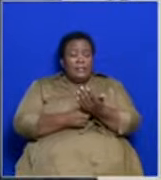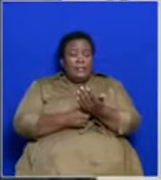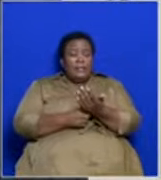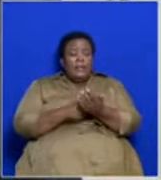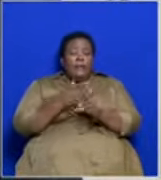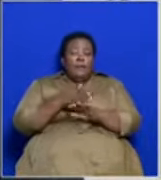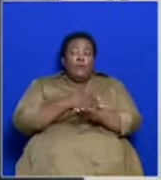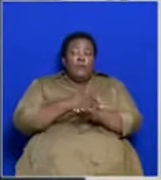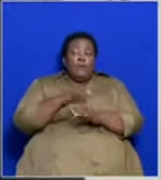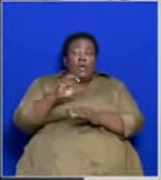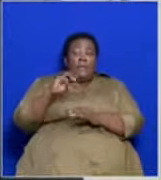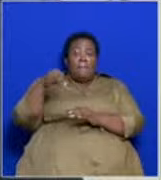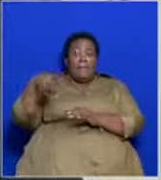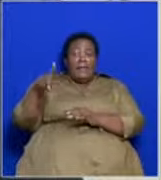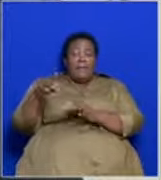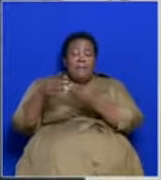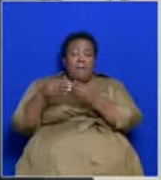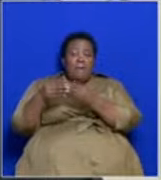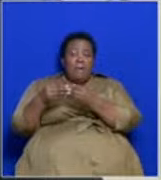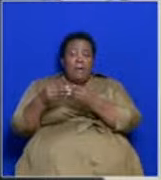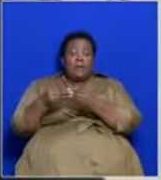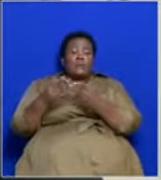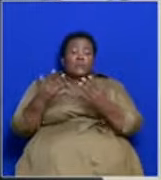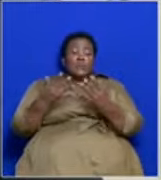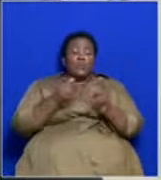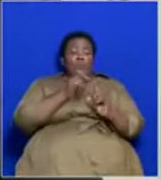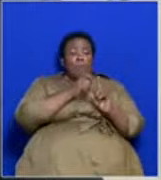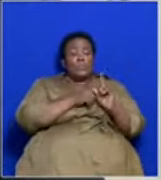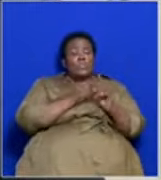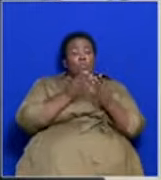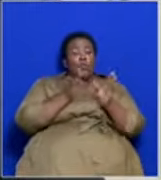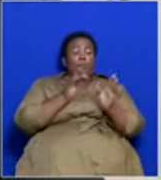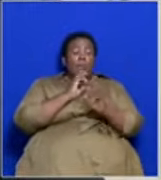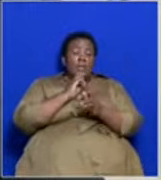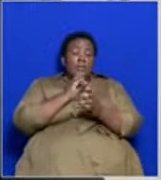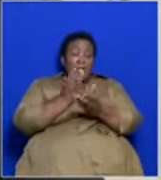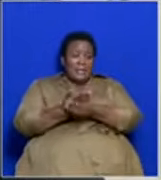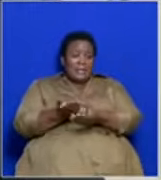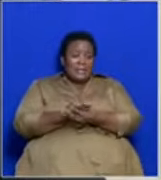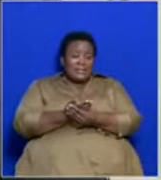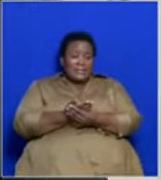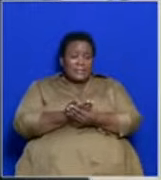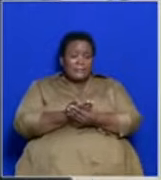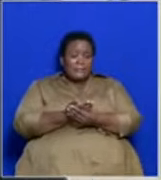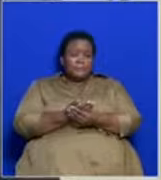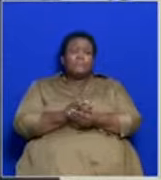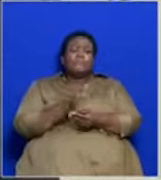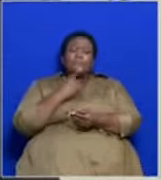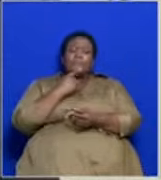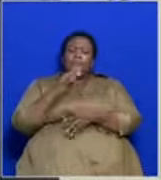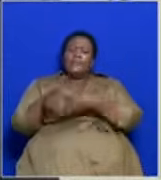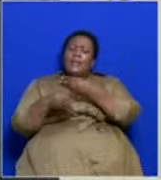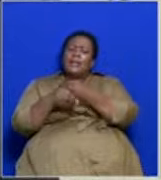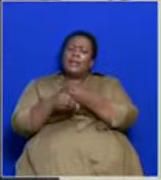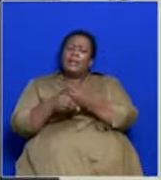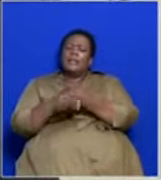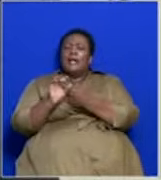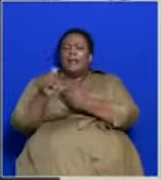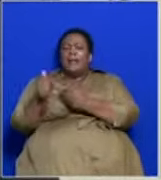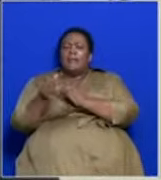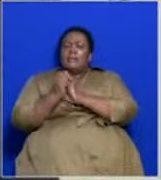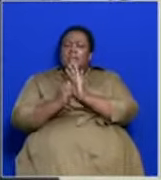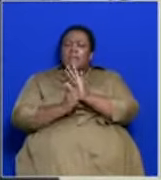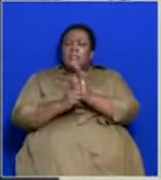The complainant, on request, filed an additional statement. He stated that upon